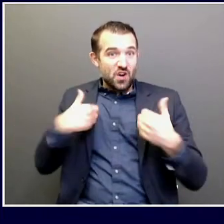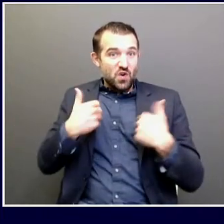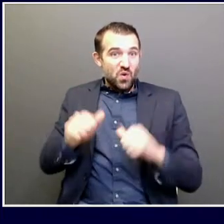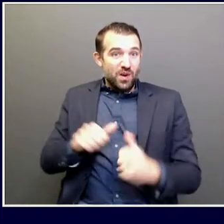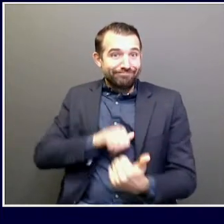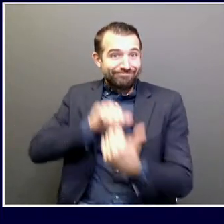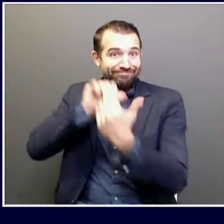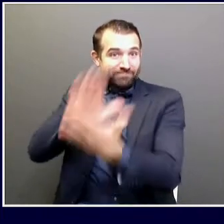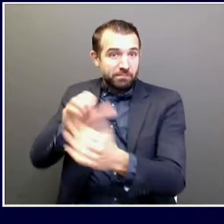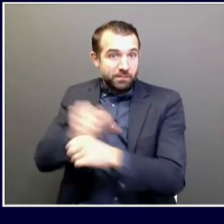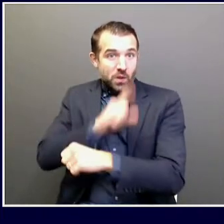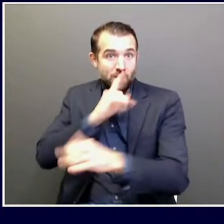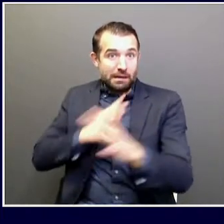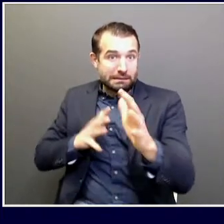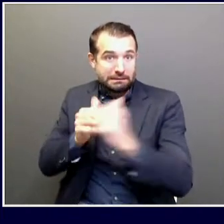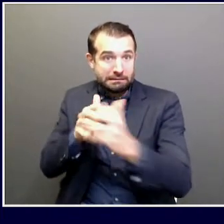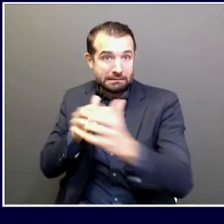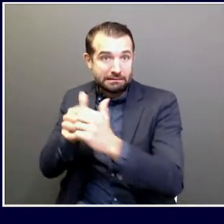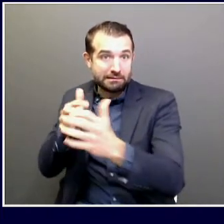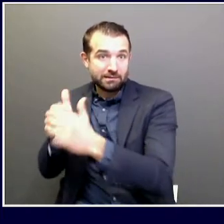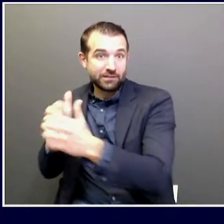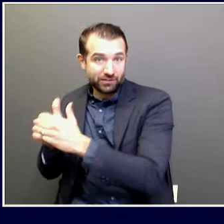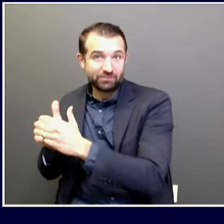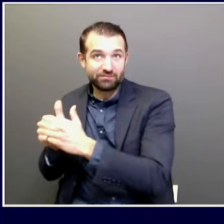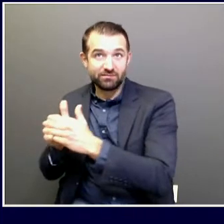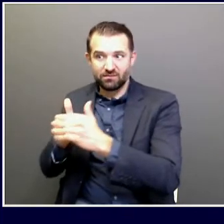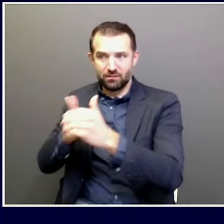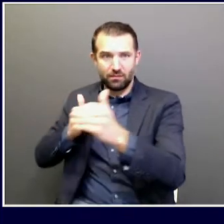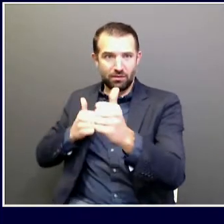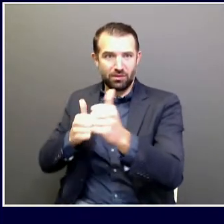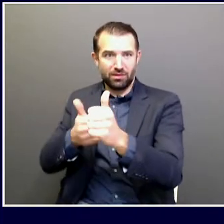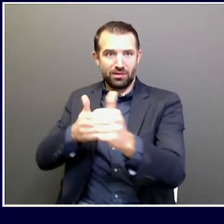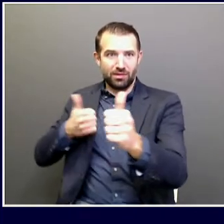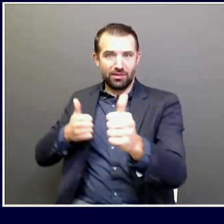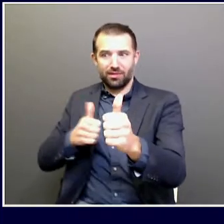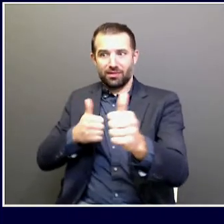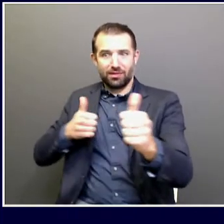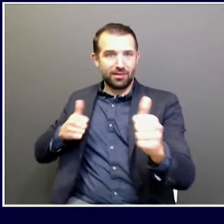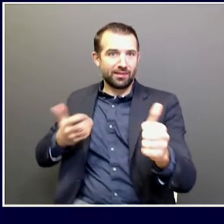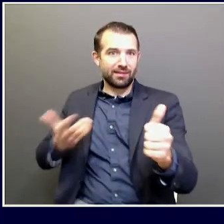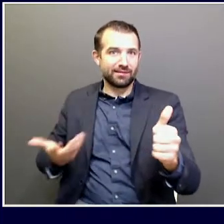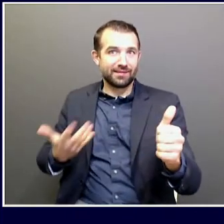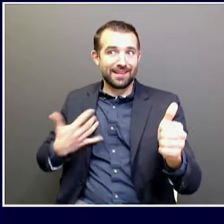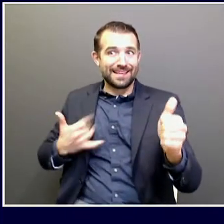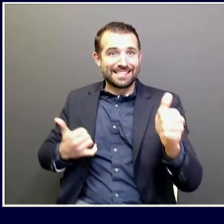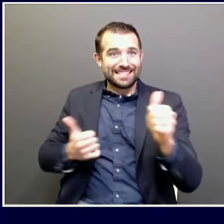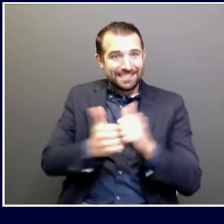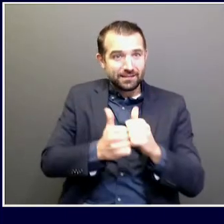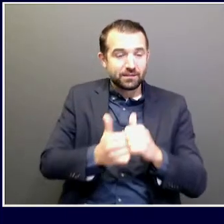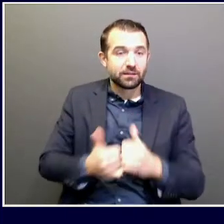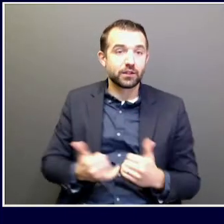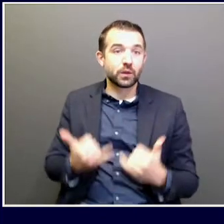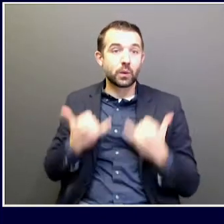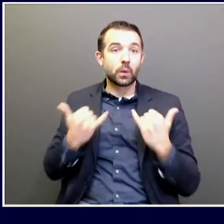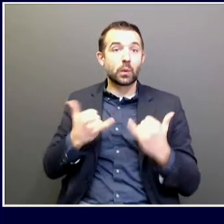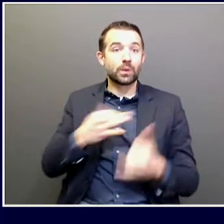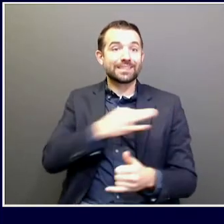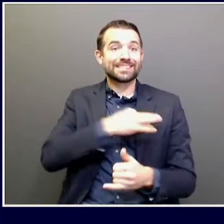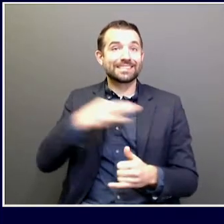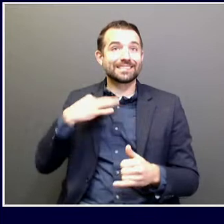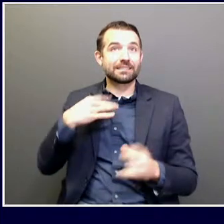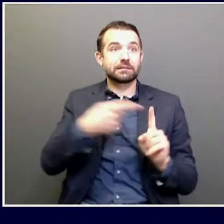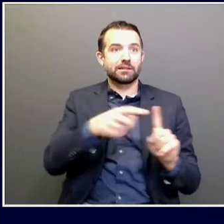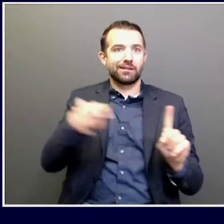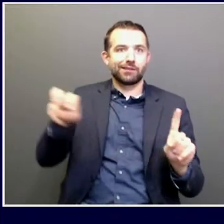results that we receive. We're redeploying current Maine CDC staff. We're continuing to hire and train new staff as